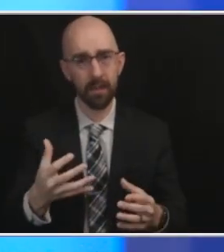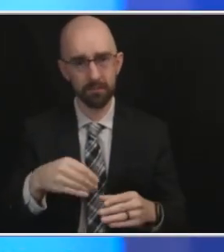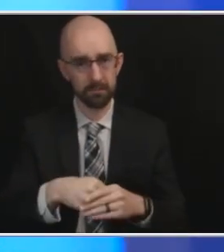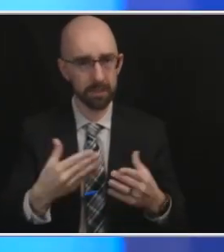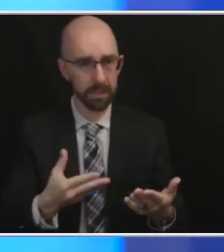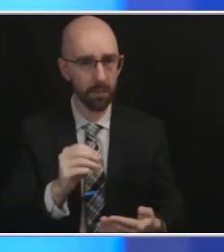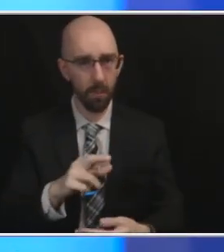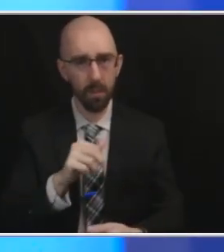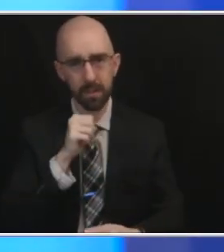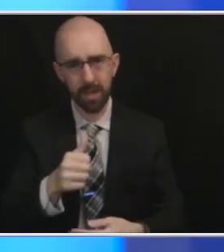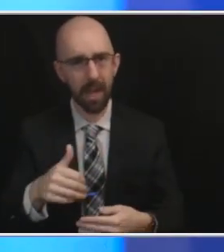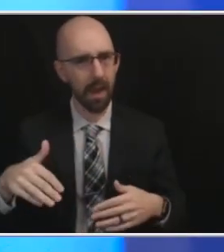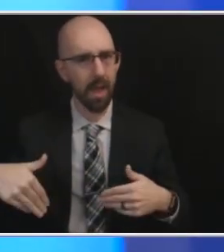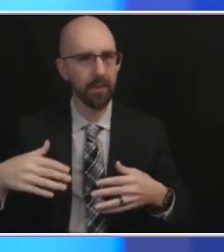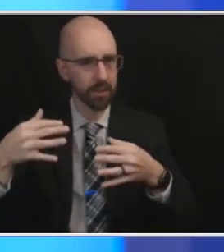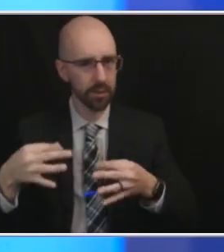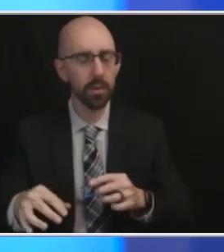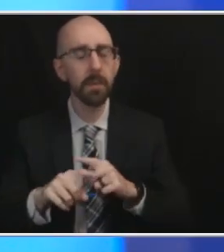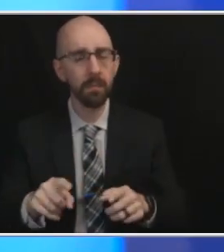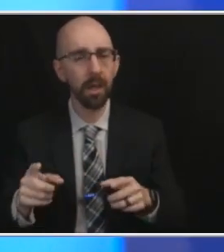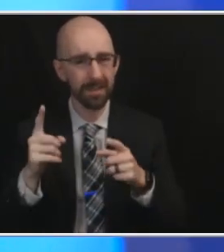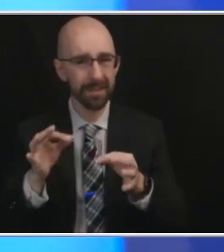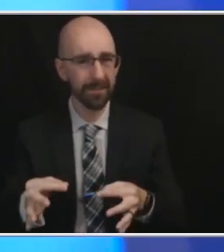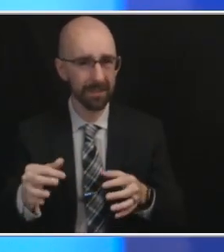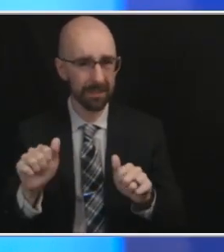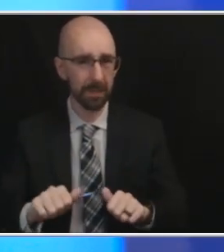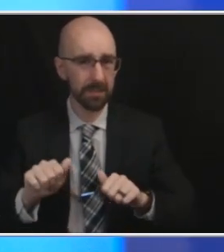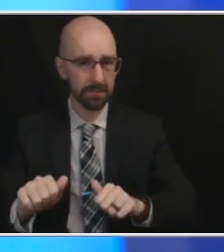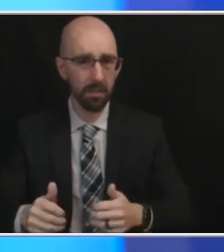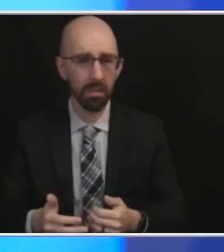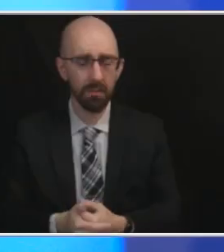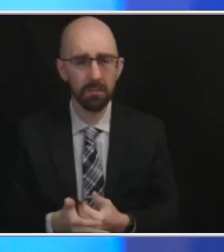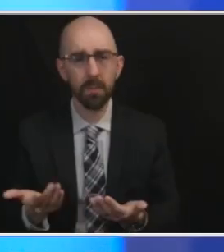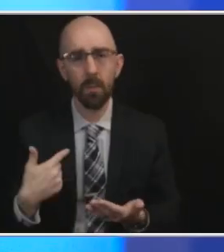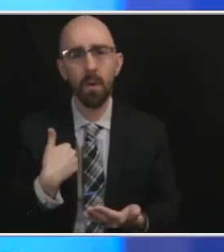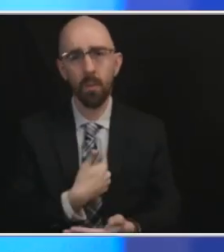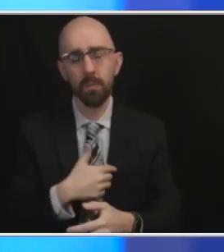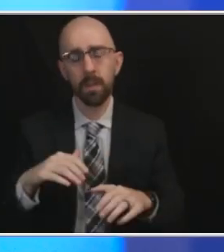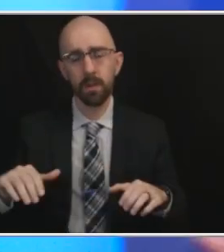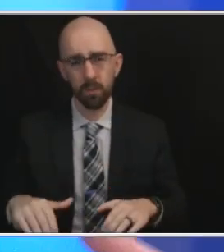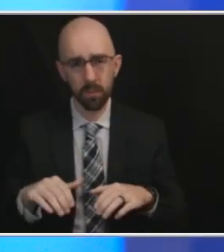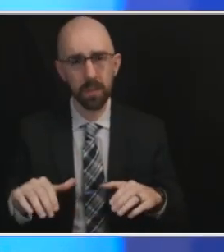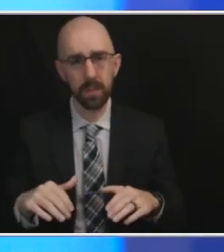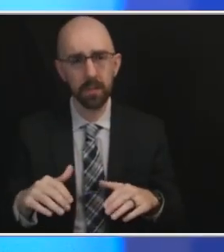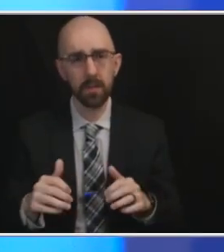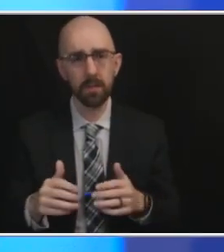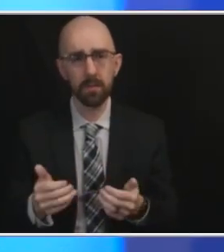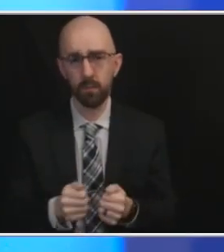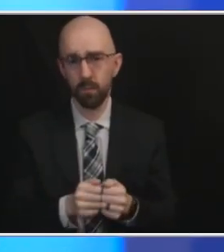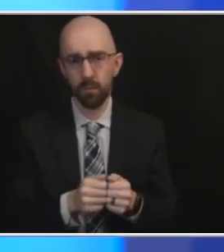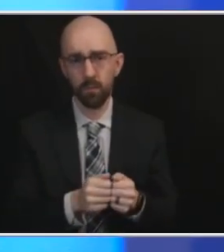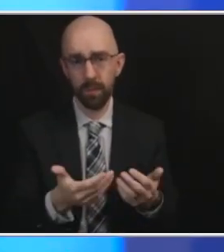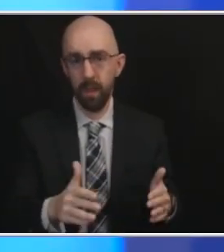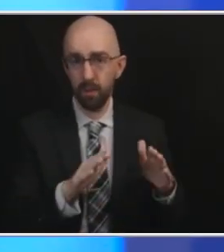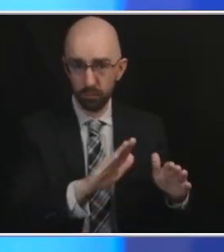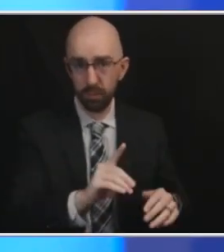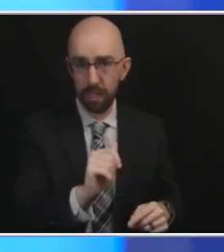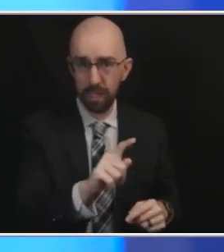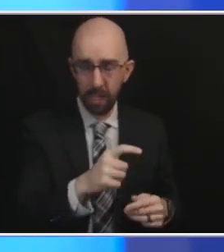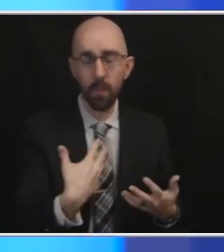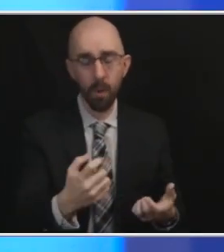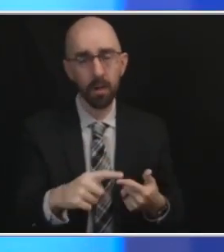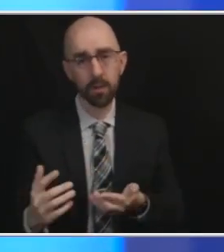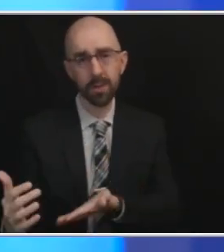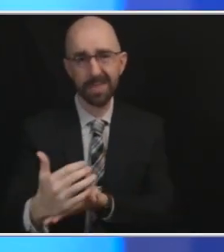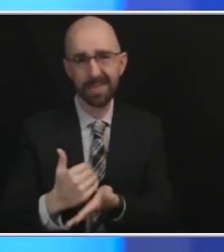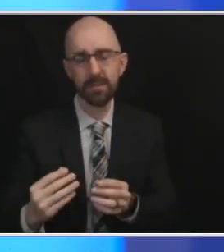to be determined, but certainly is possible. And what we have been doing without great data, we're hoping to get more, is encouraging people to